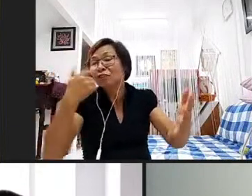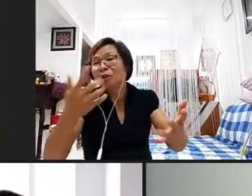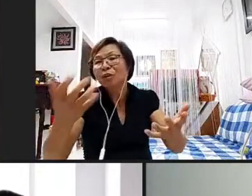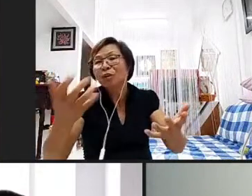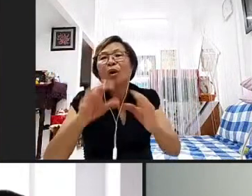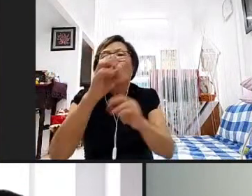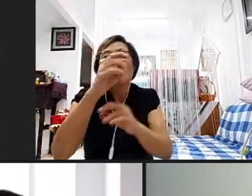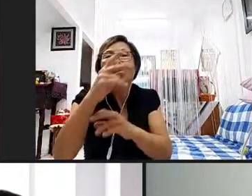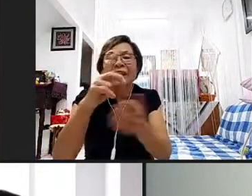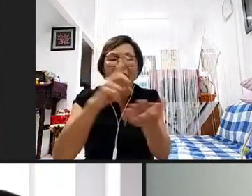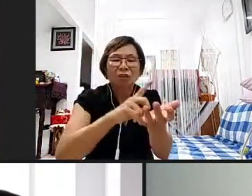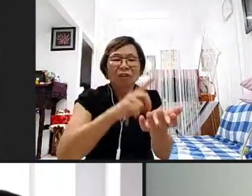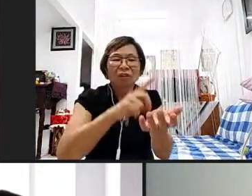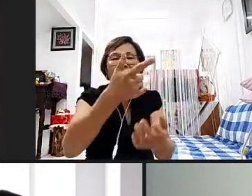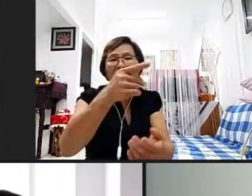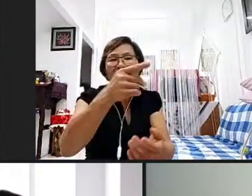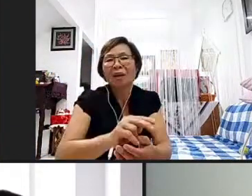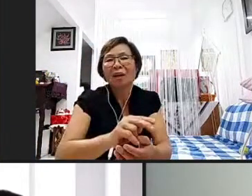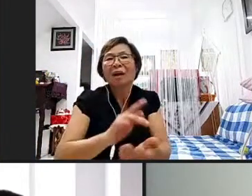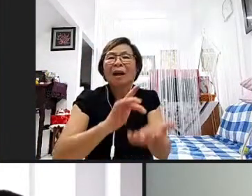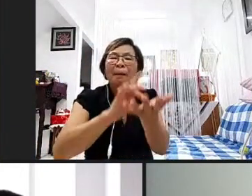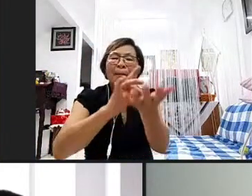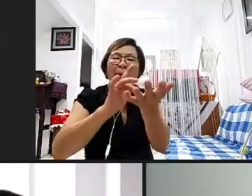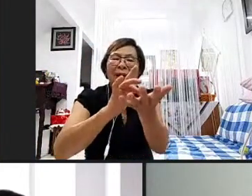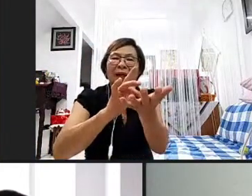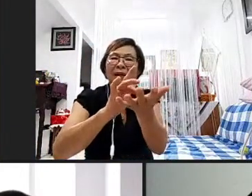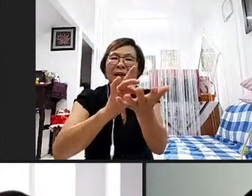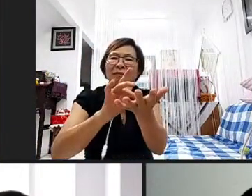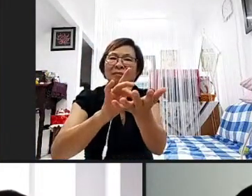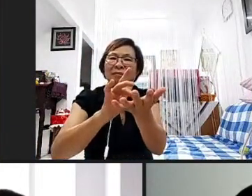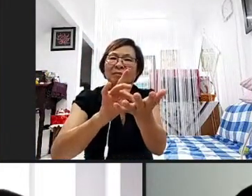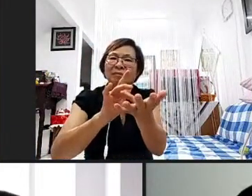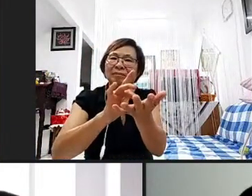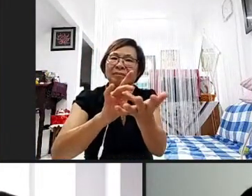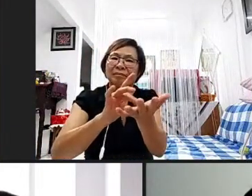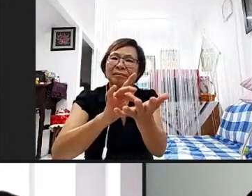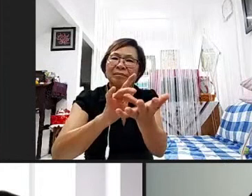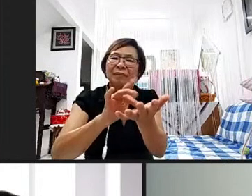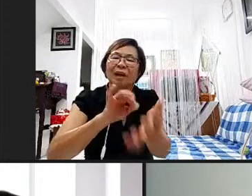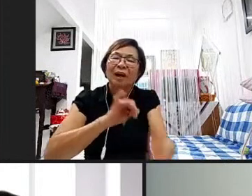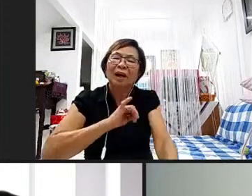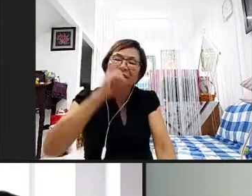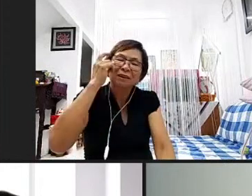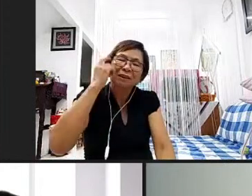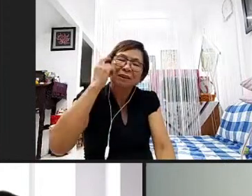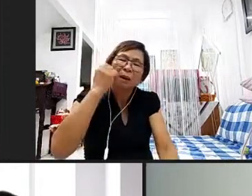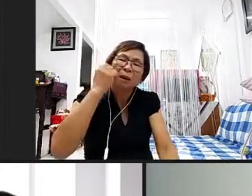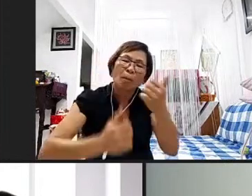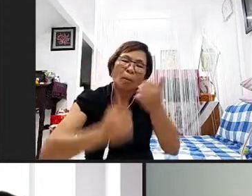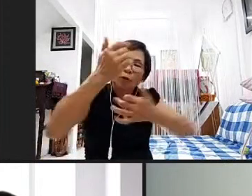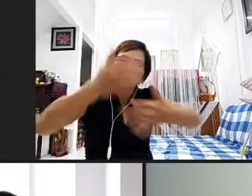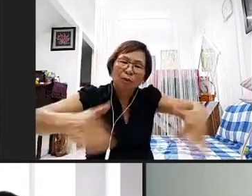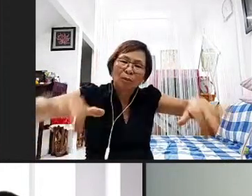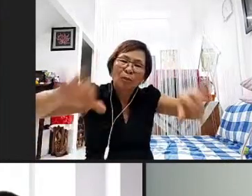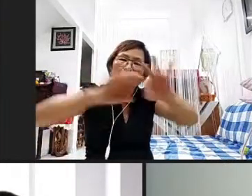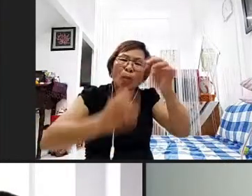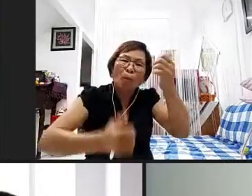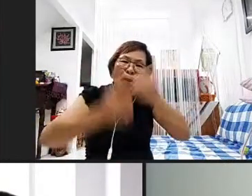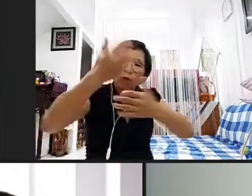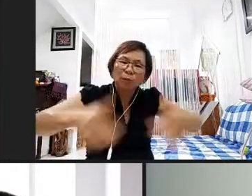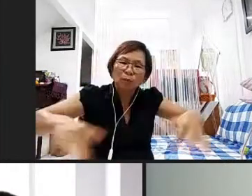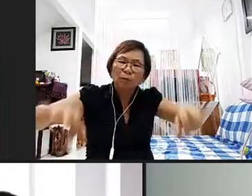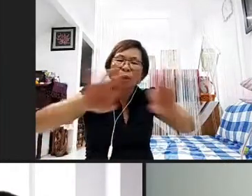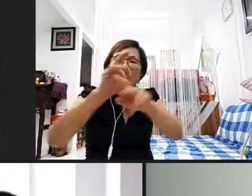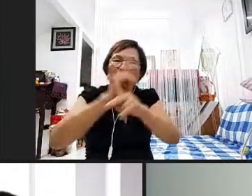Okay, so medically, clinically, I think most important that we need to